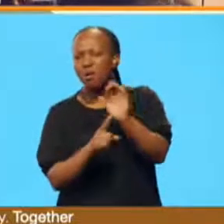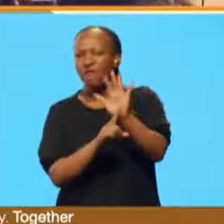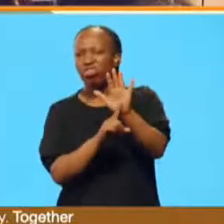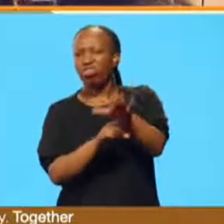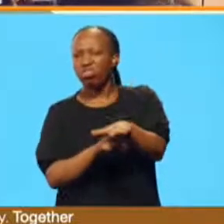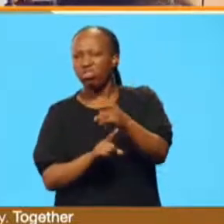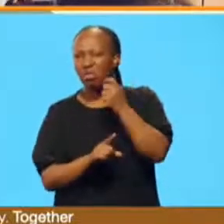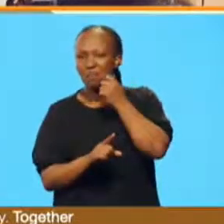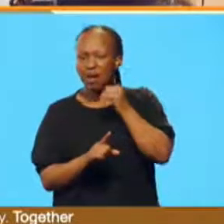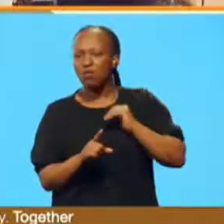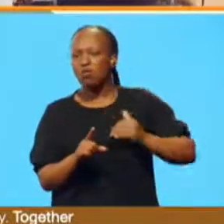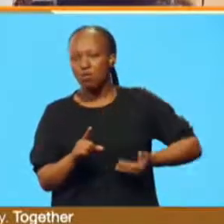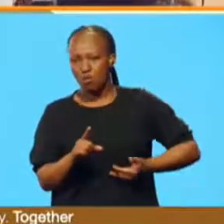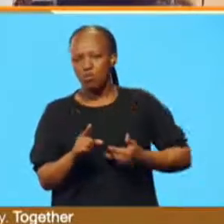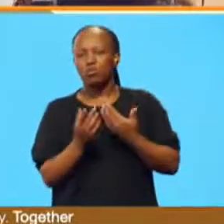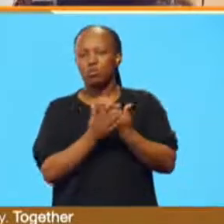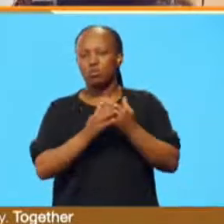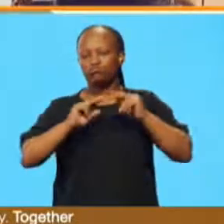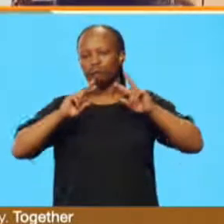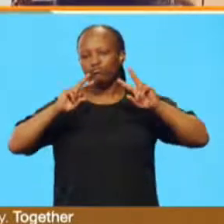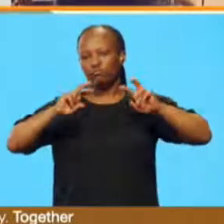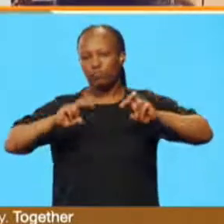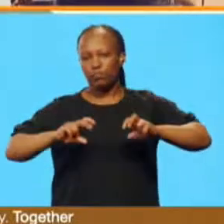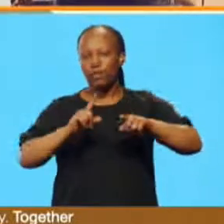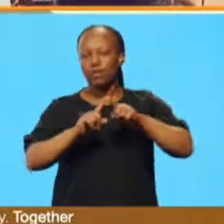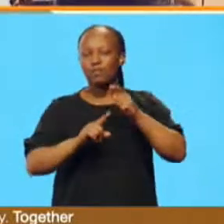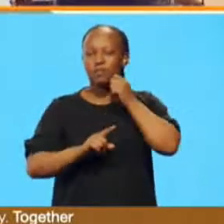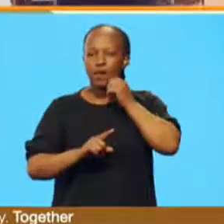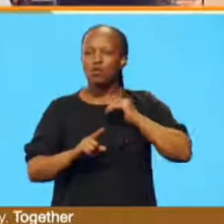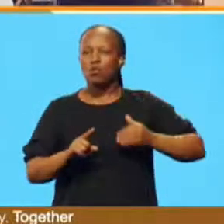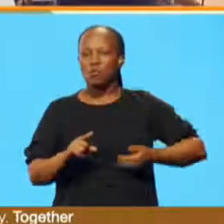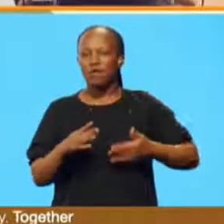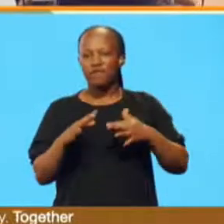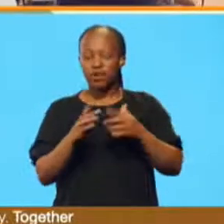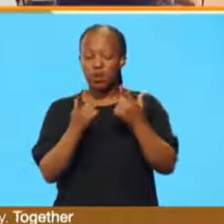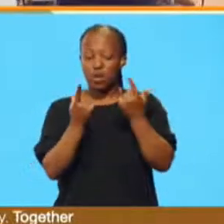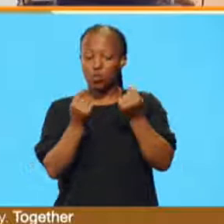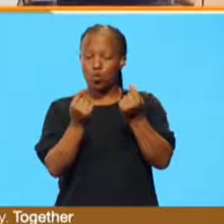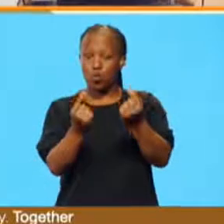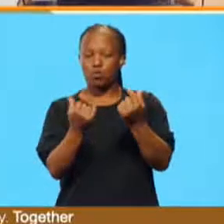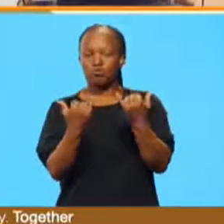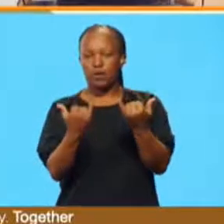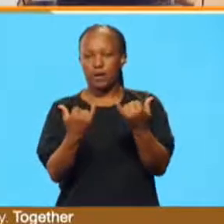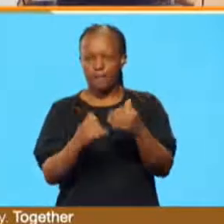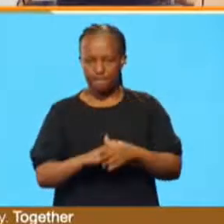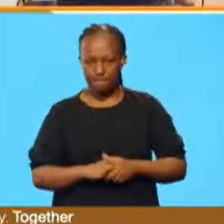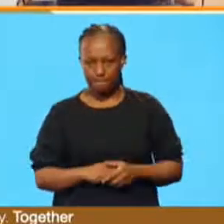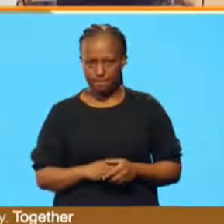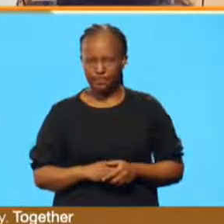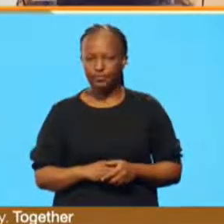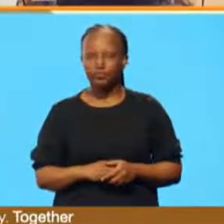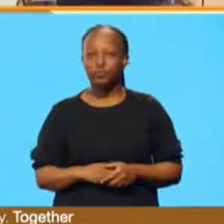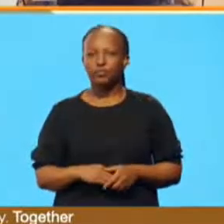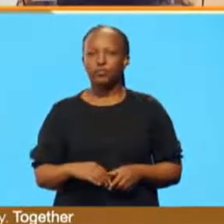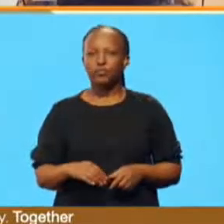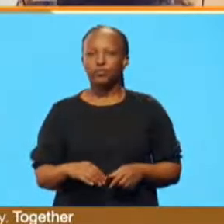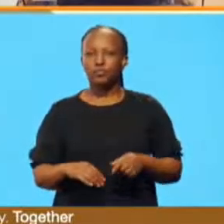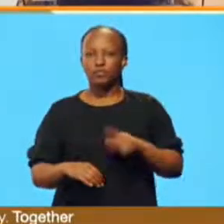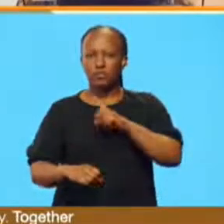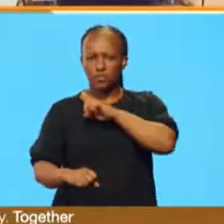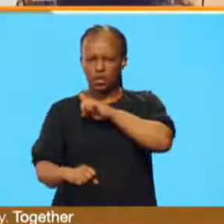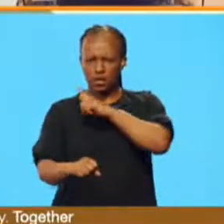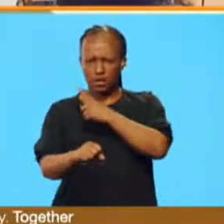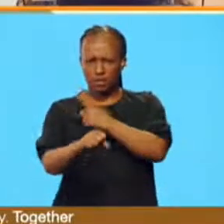and conduct public outreach and education on gender equality, which is what I am doing today. We have got also additional powers to subpoena